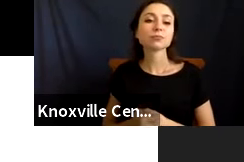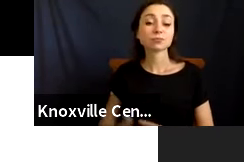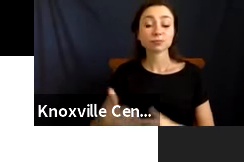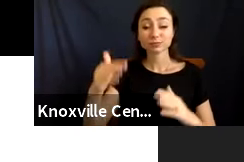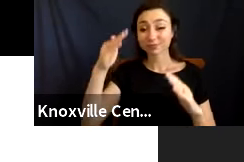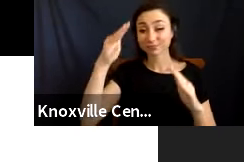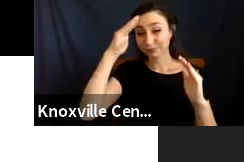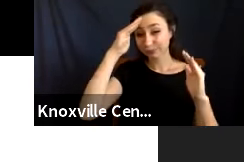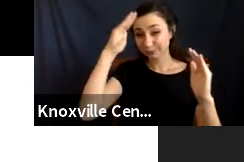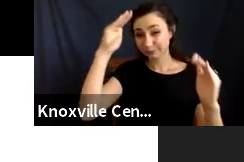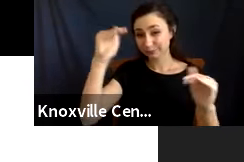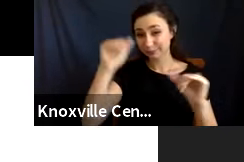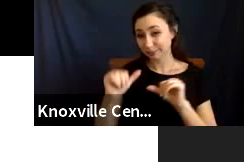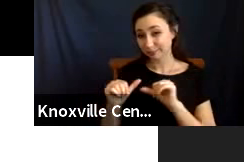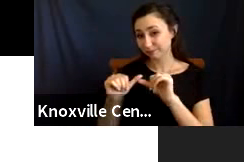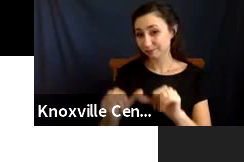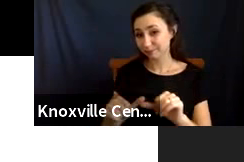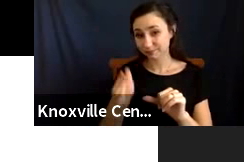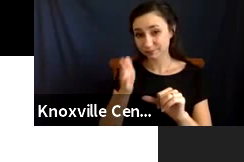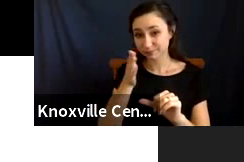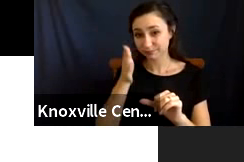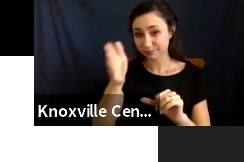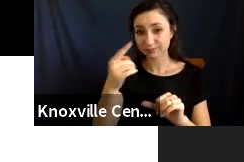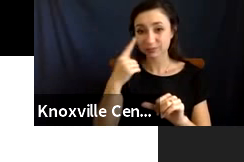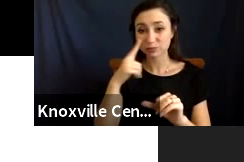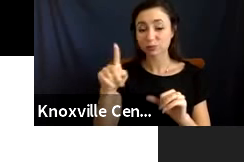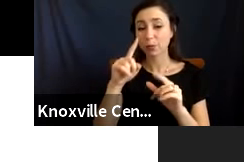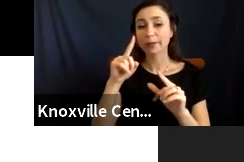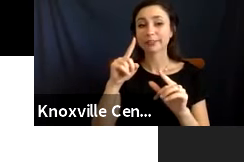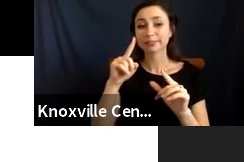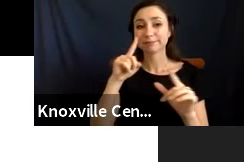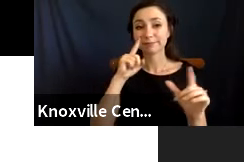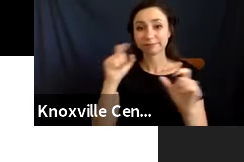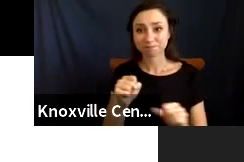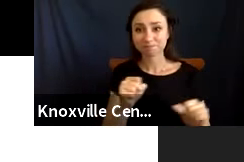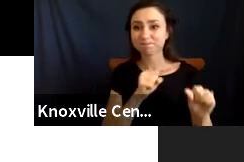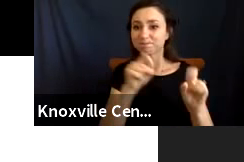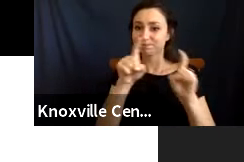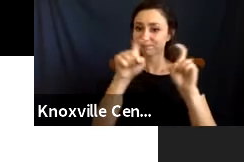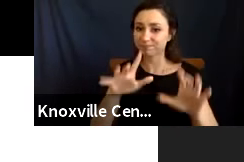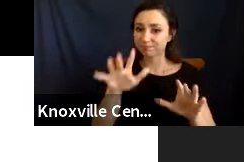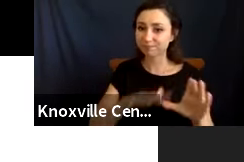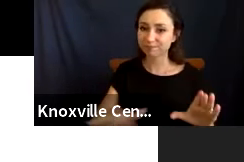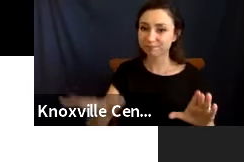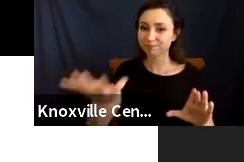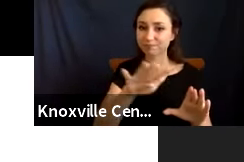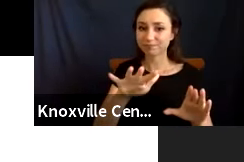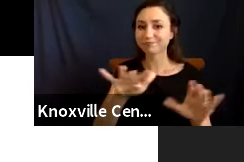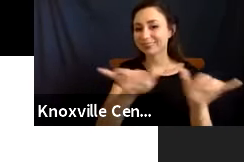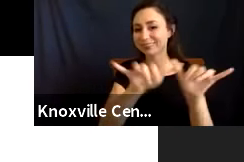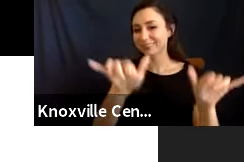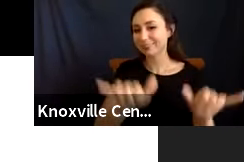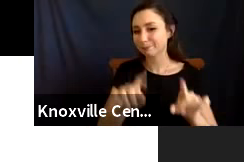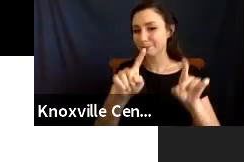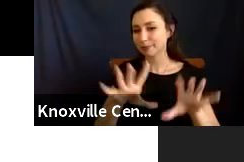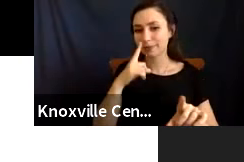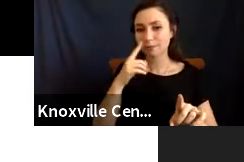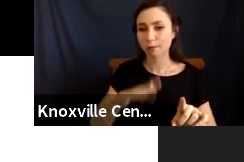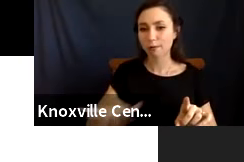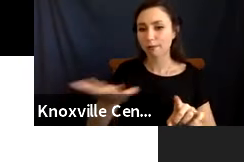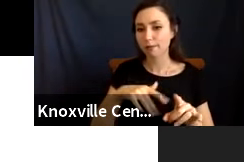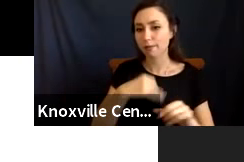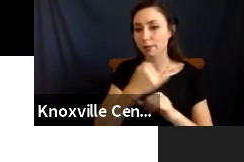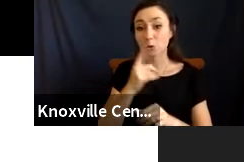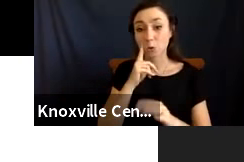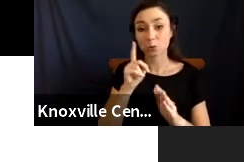forward with our systematic testing across the campus, we'll begin to see the number of active cases on campus